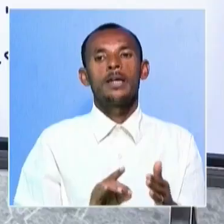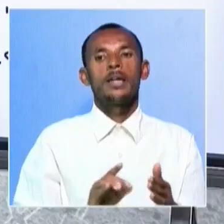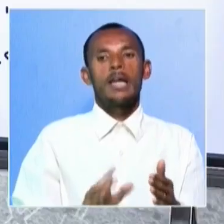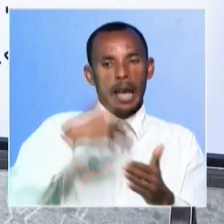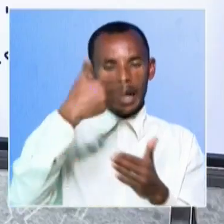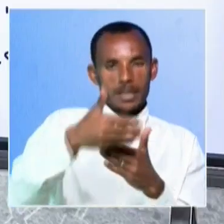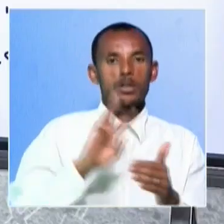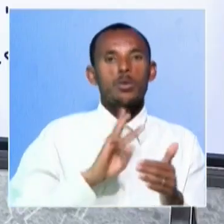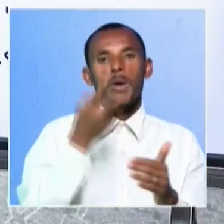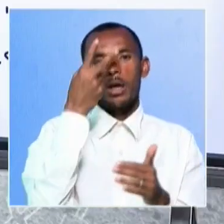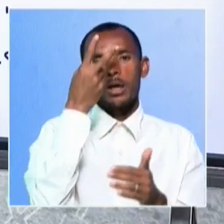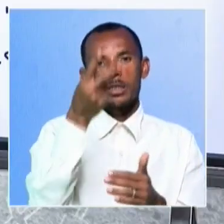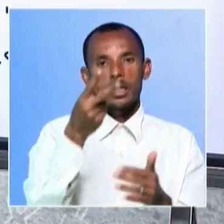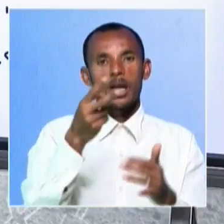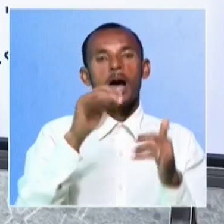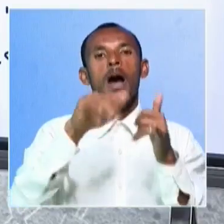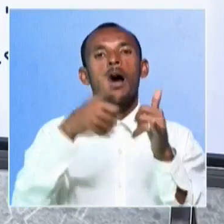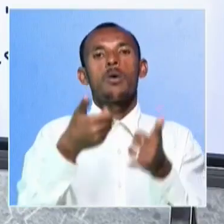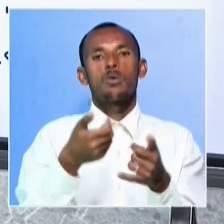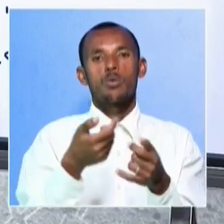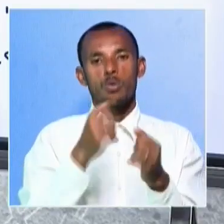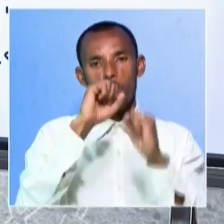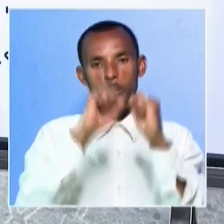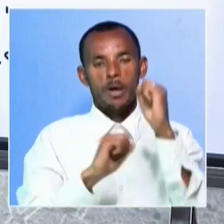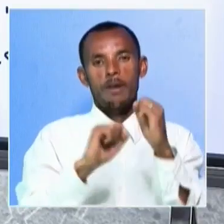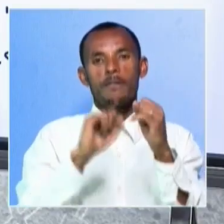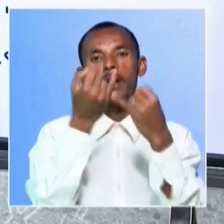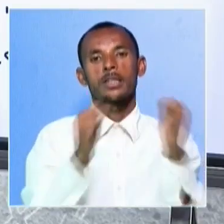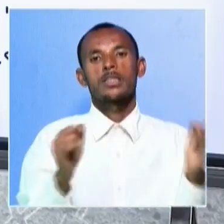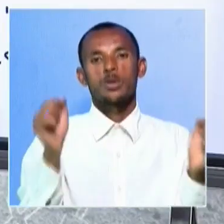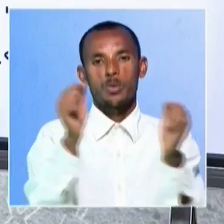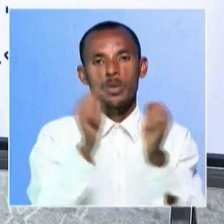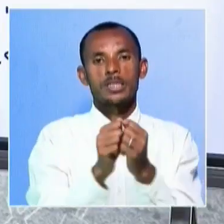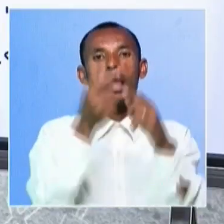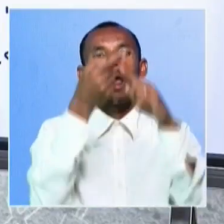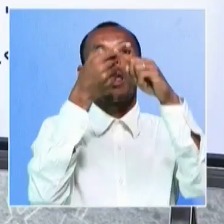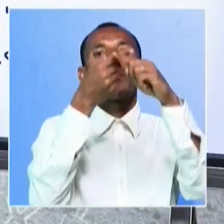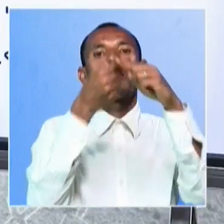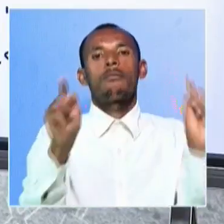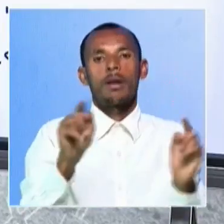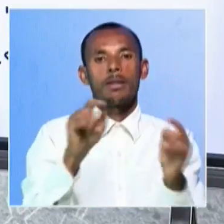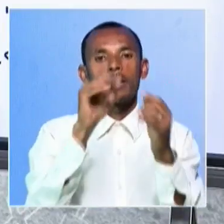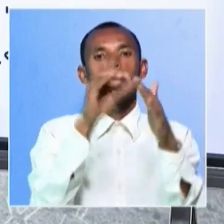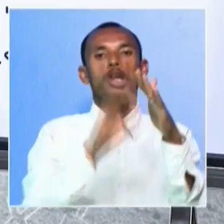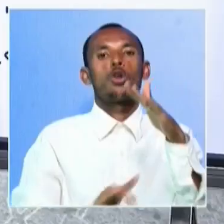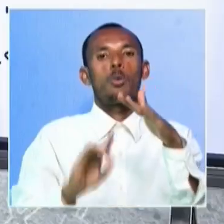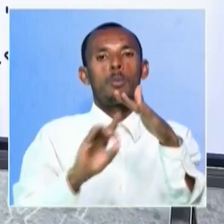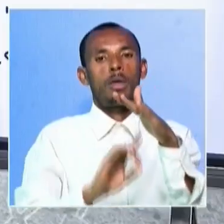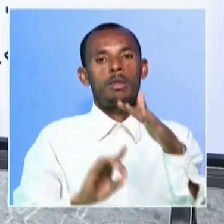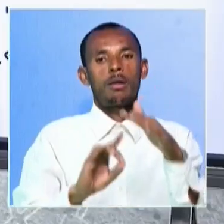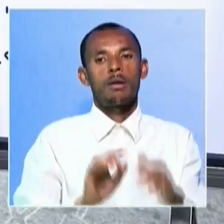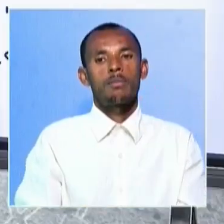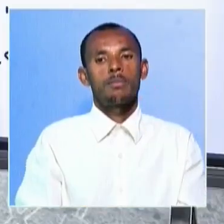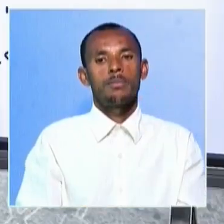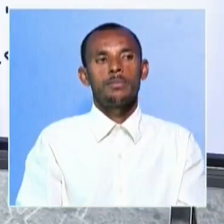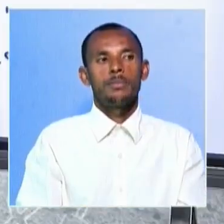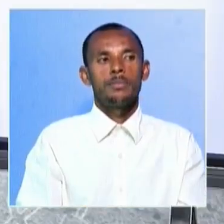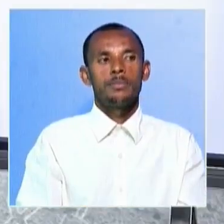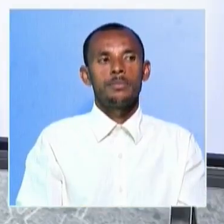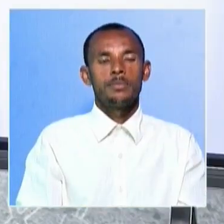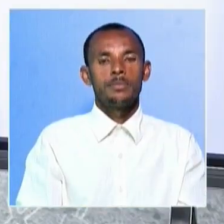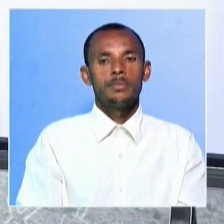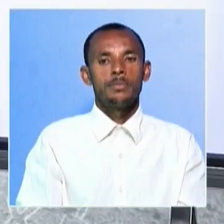next we will see how to compare fractions with different denominators.